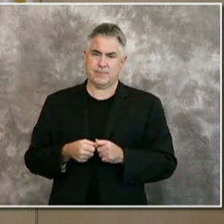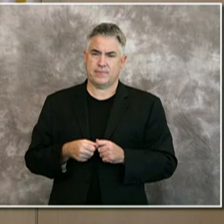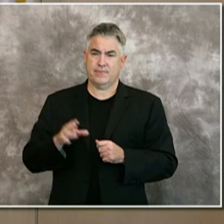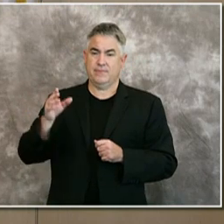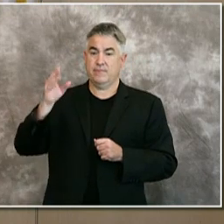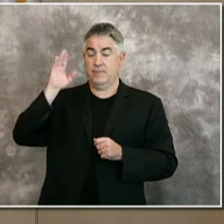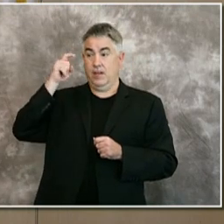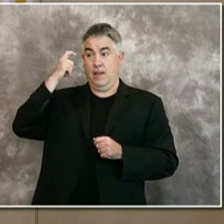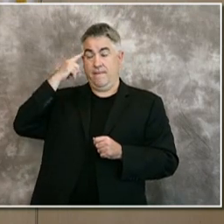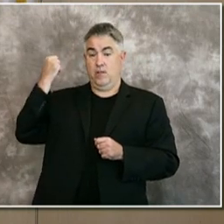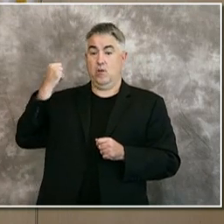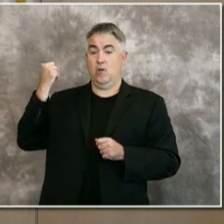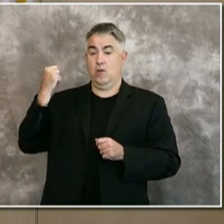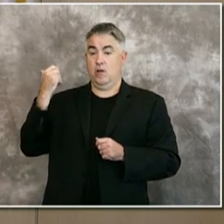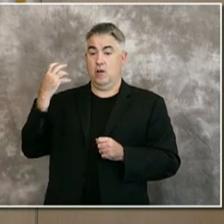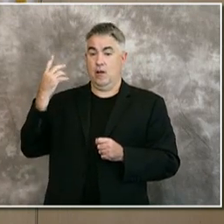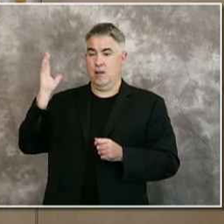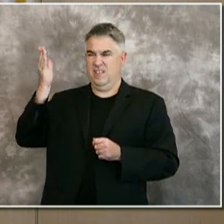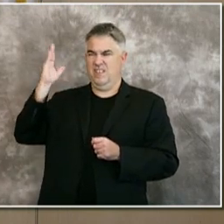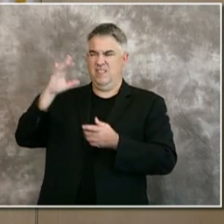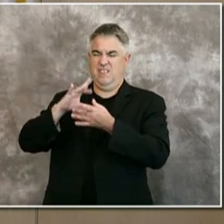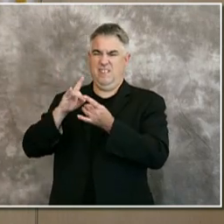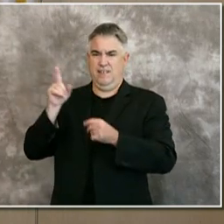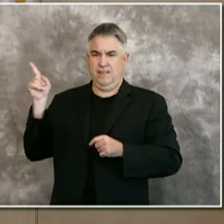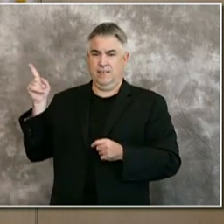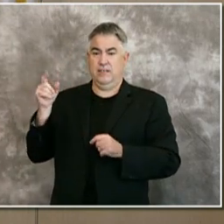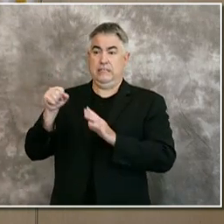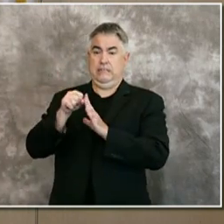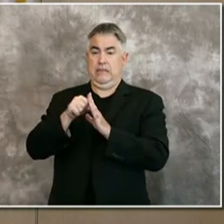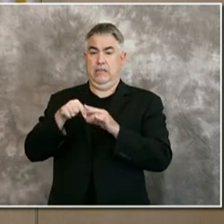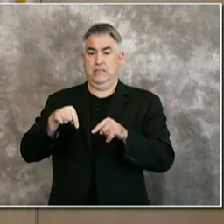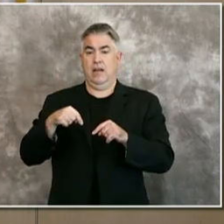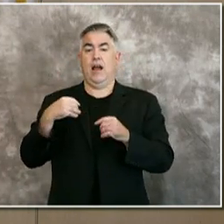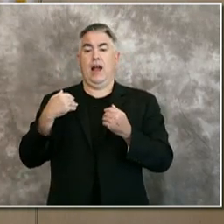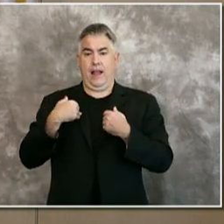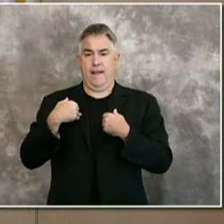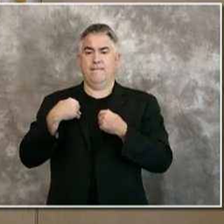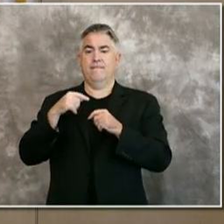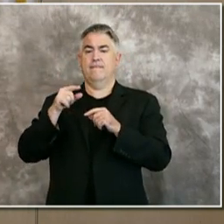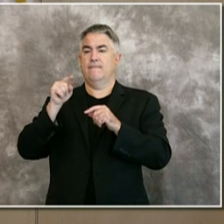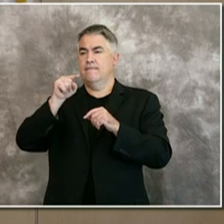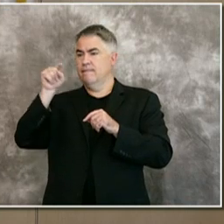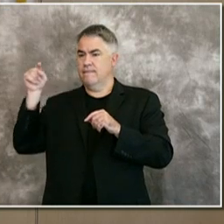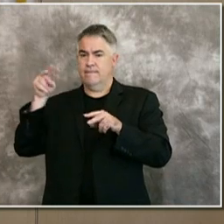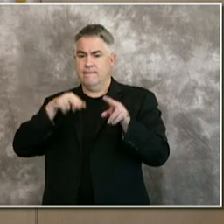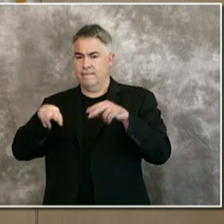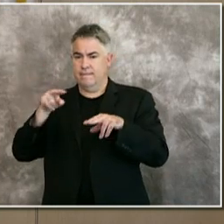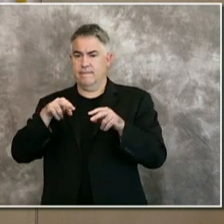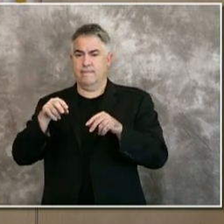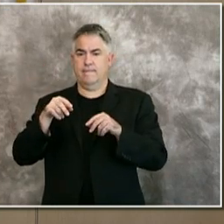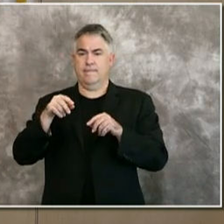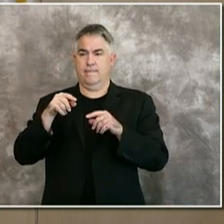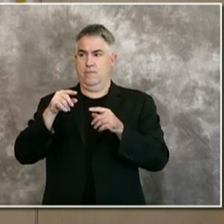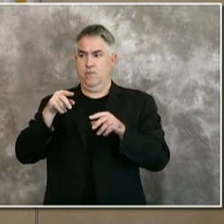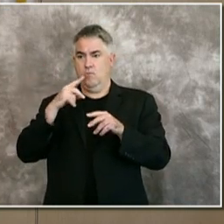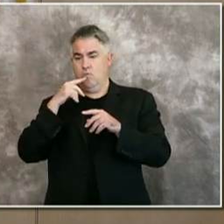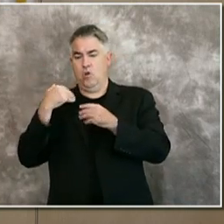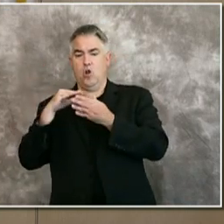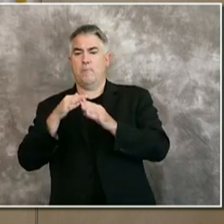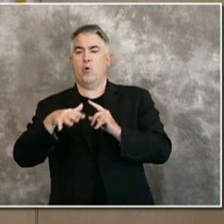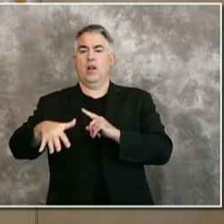governor's briefings, the state actually have teams that are going out into communities